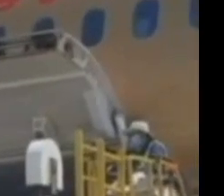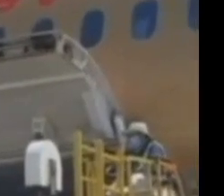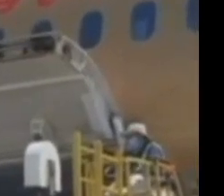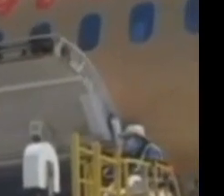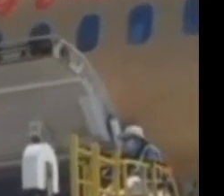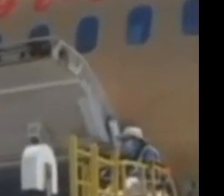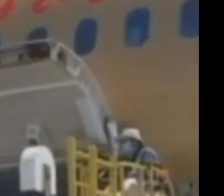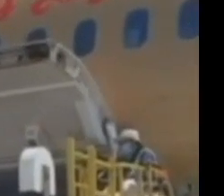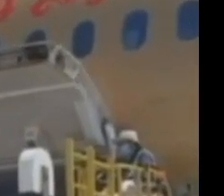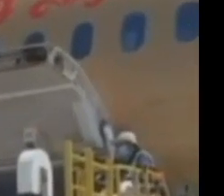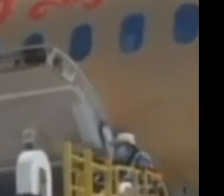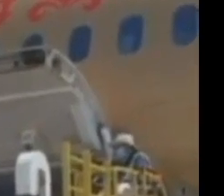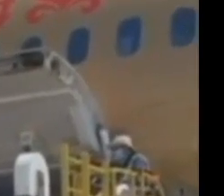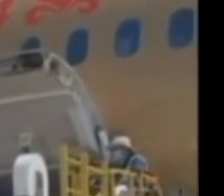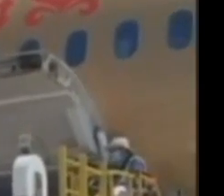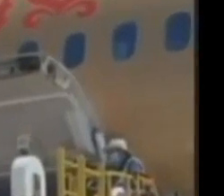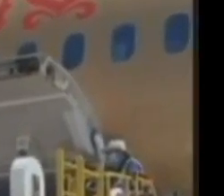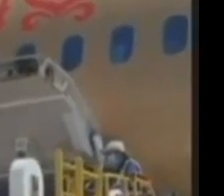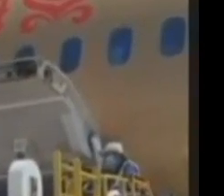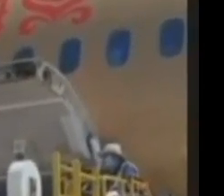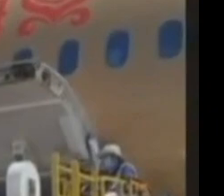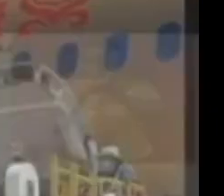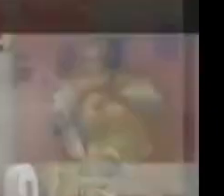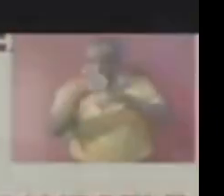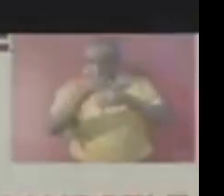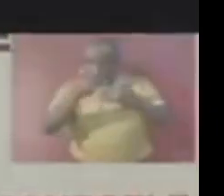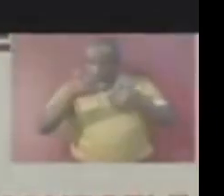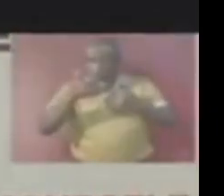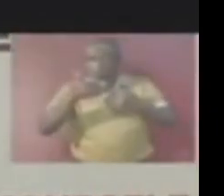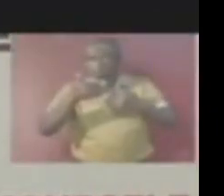population by their health experts.